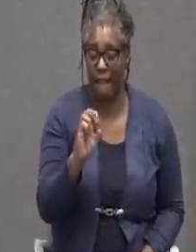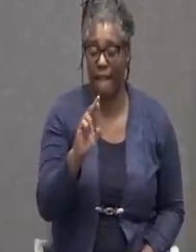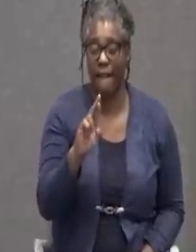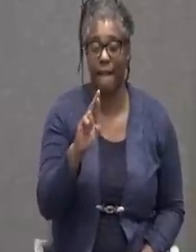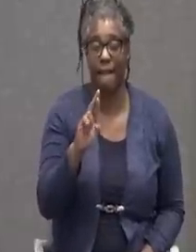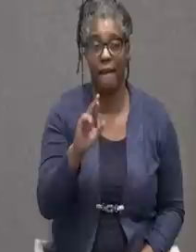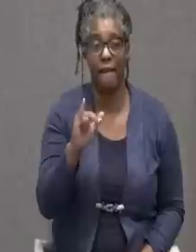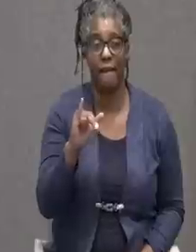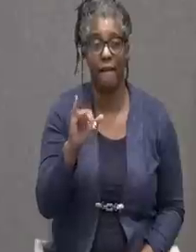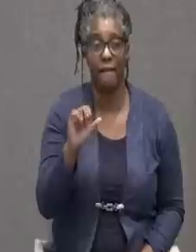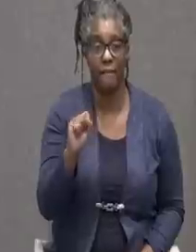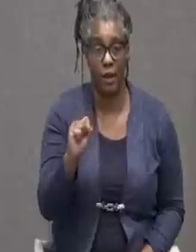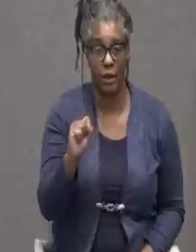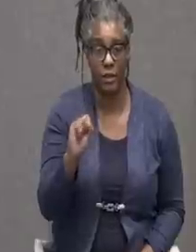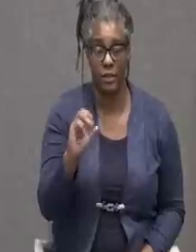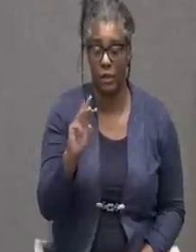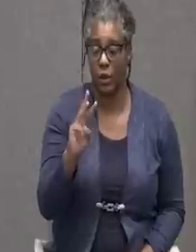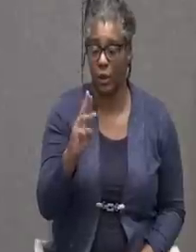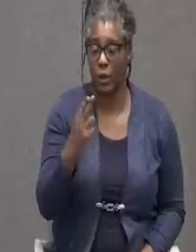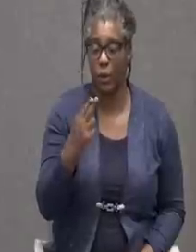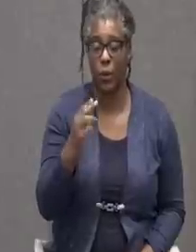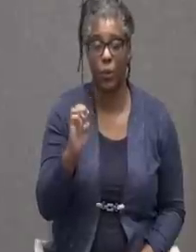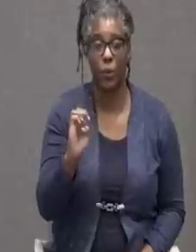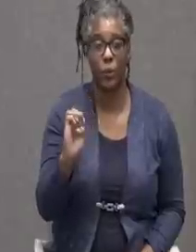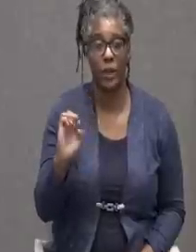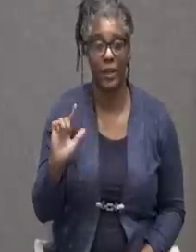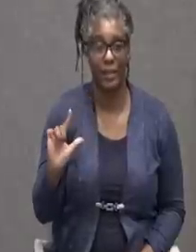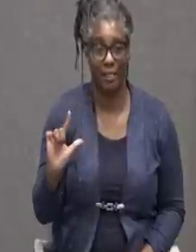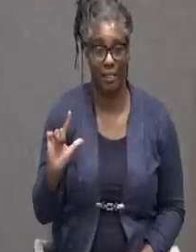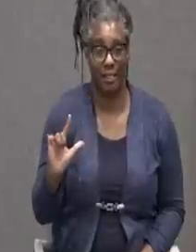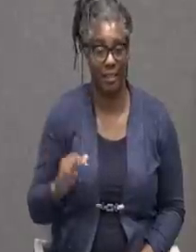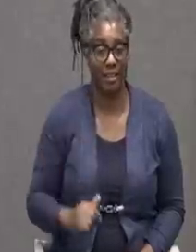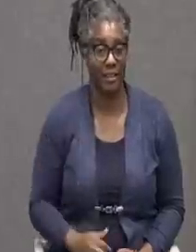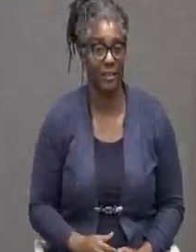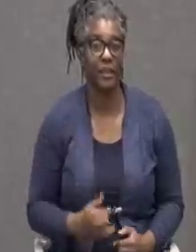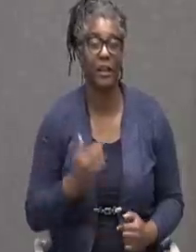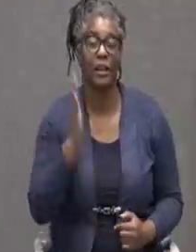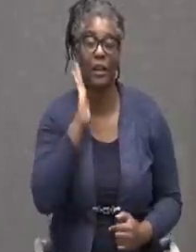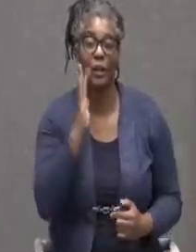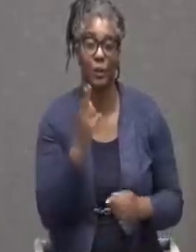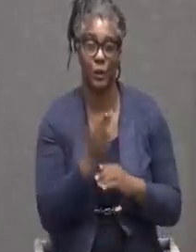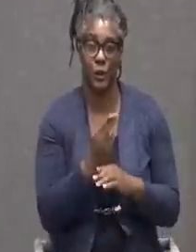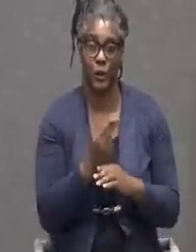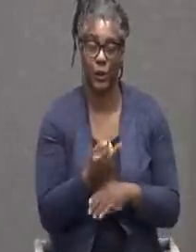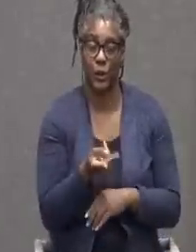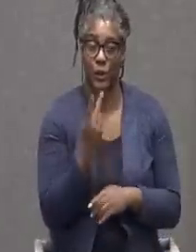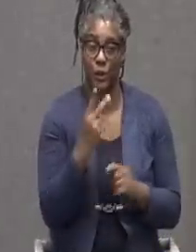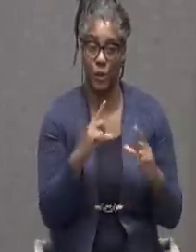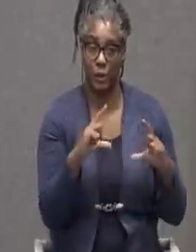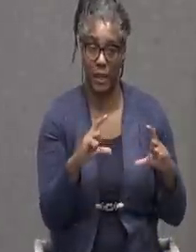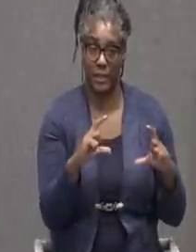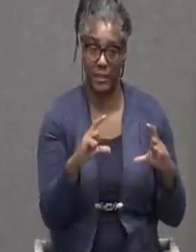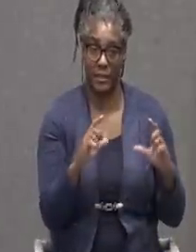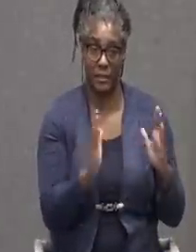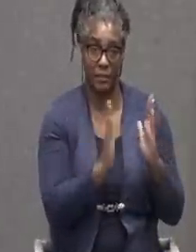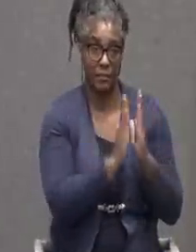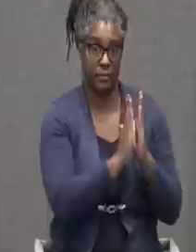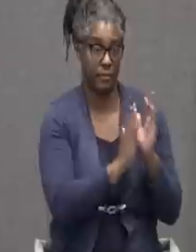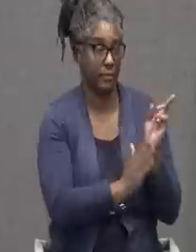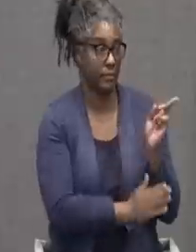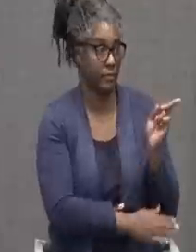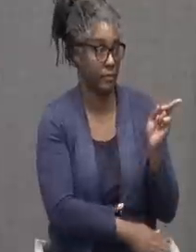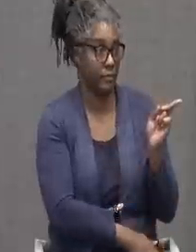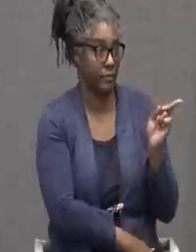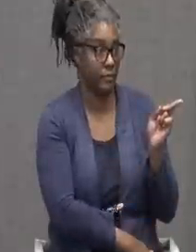Okay, I think I'm gonna use two plates. And if I put them together, that could be like my